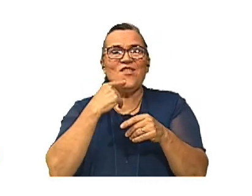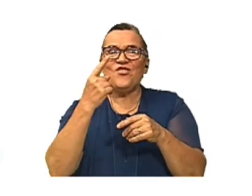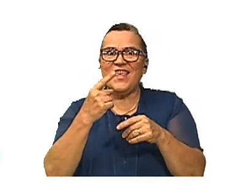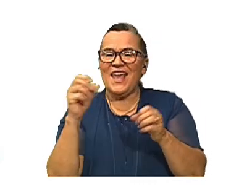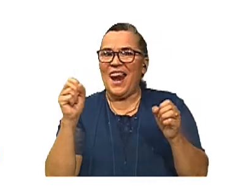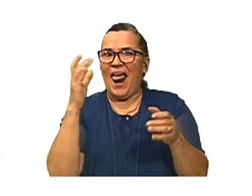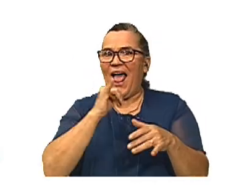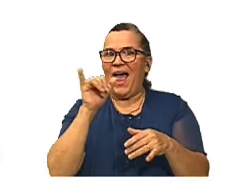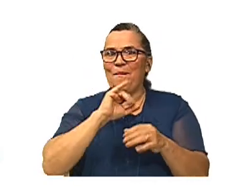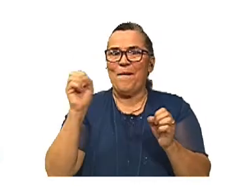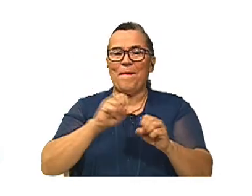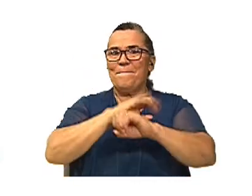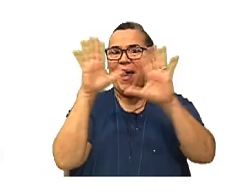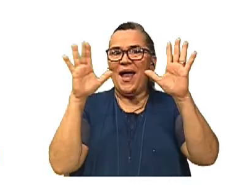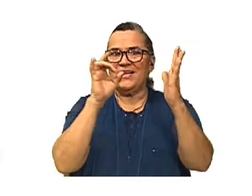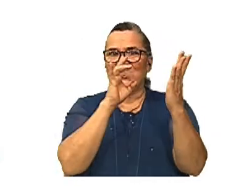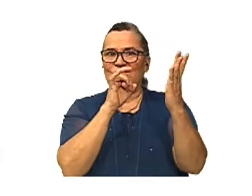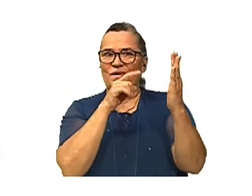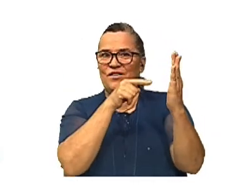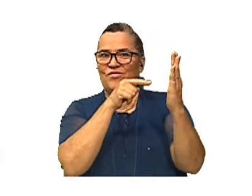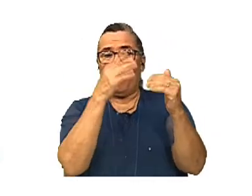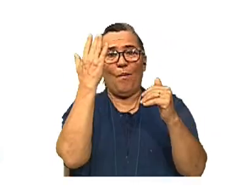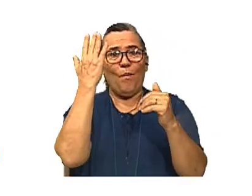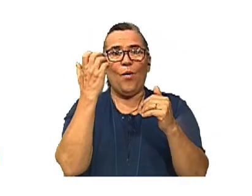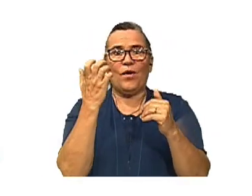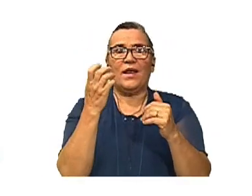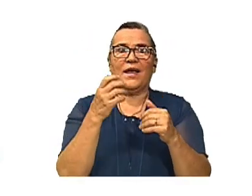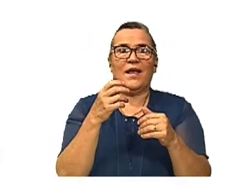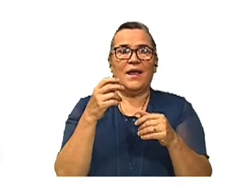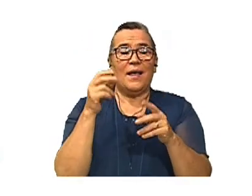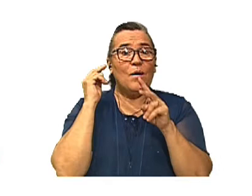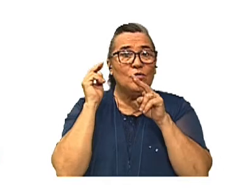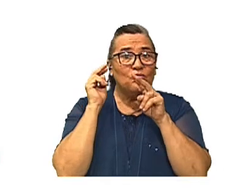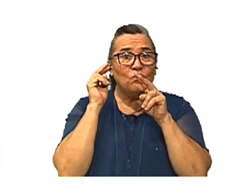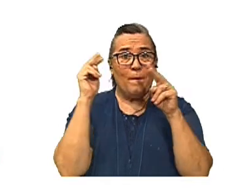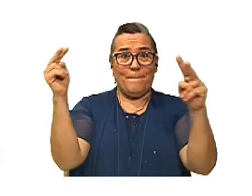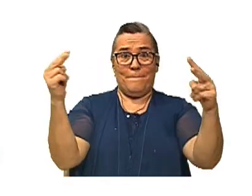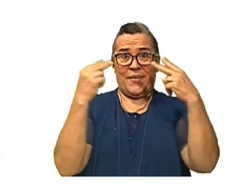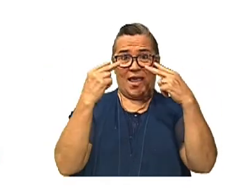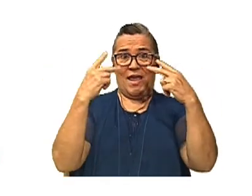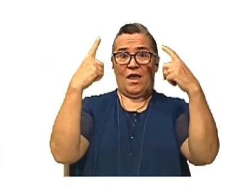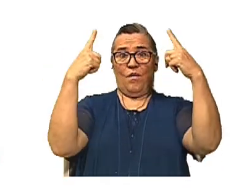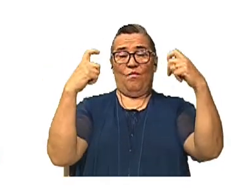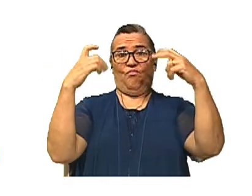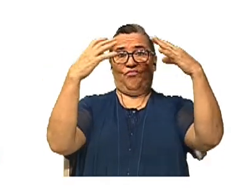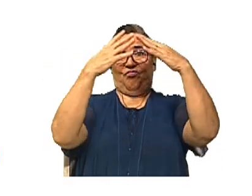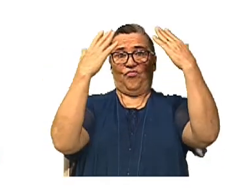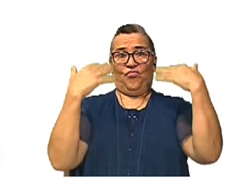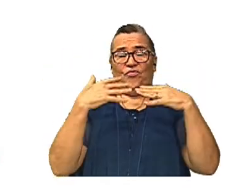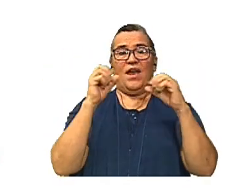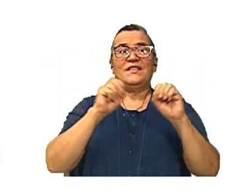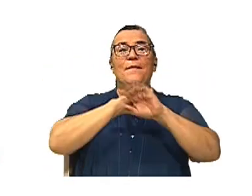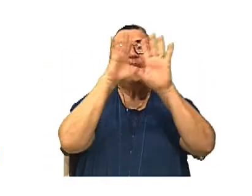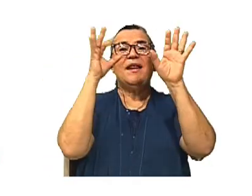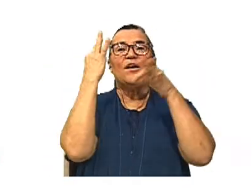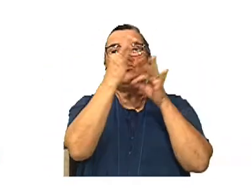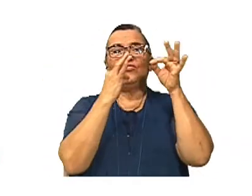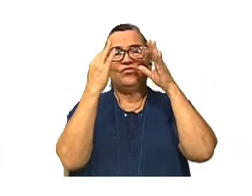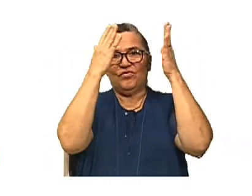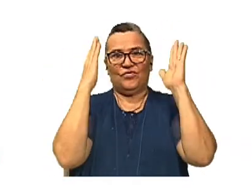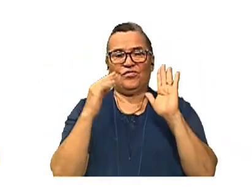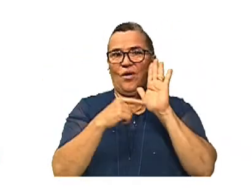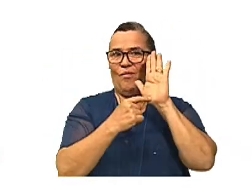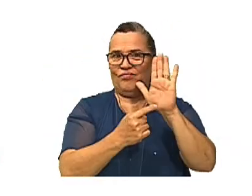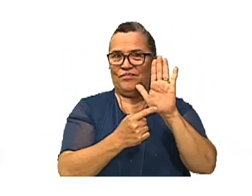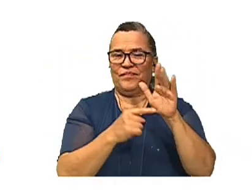this is like a magic mirror, because it just look at your face and then it makes miracles. Let's go